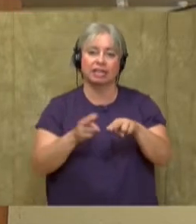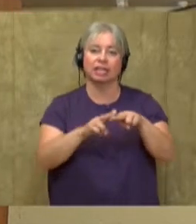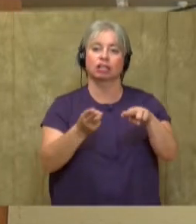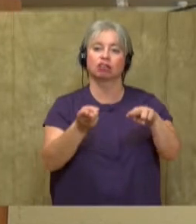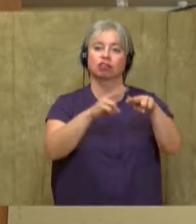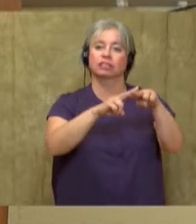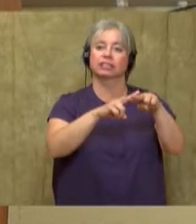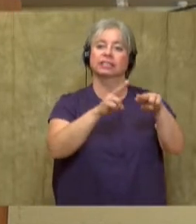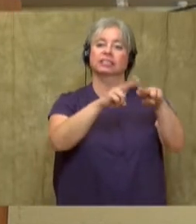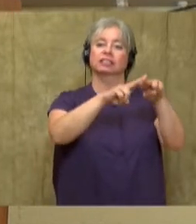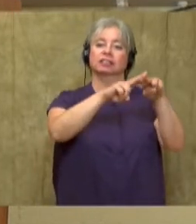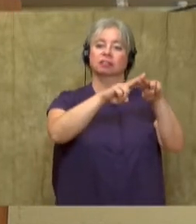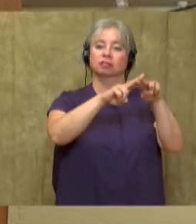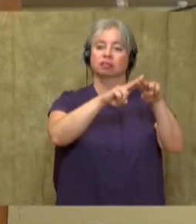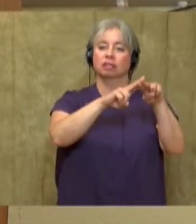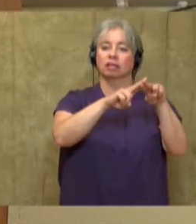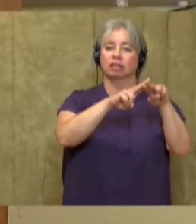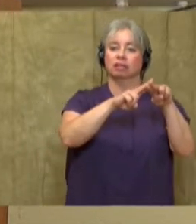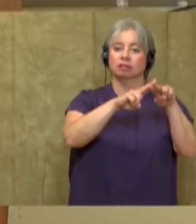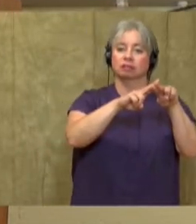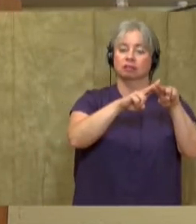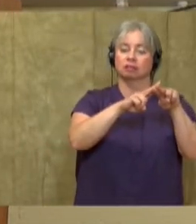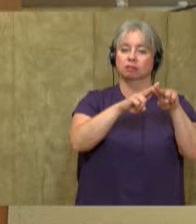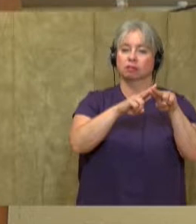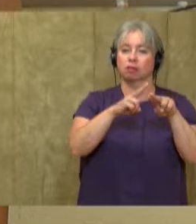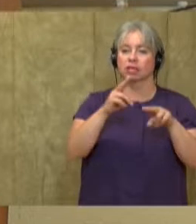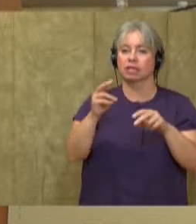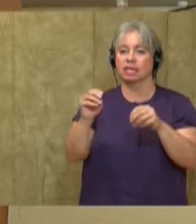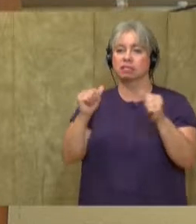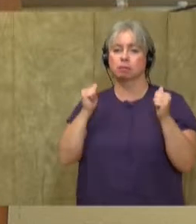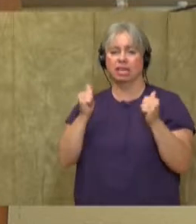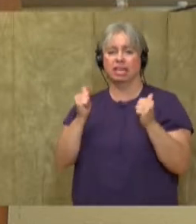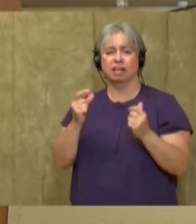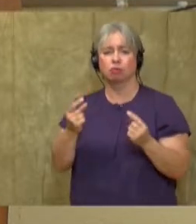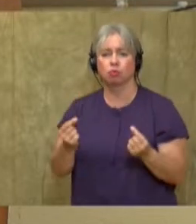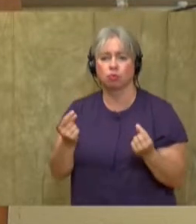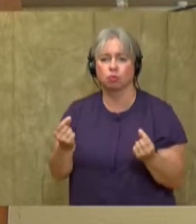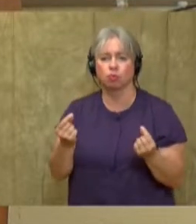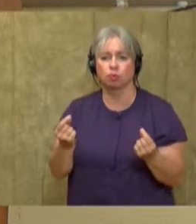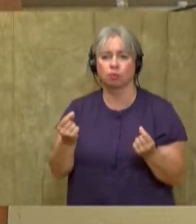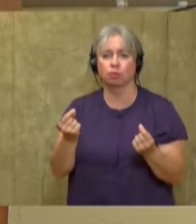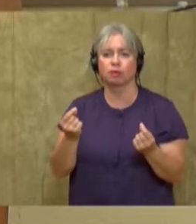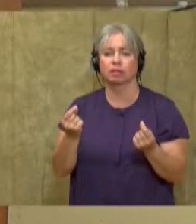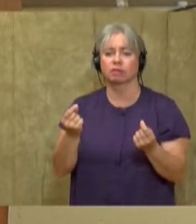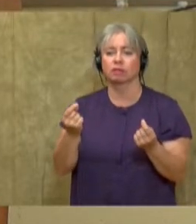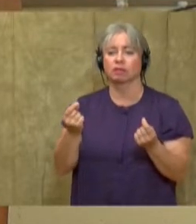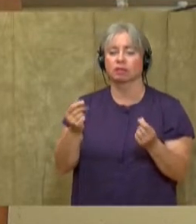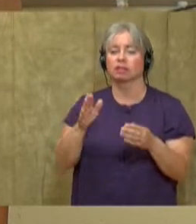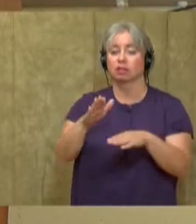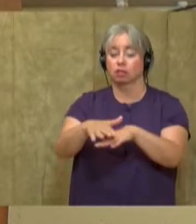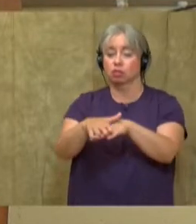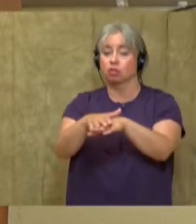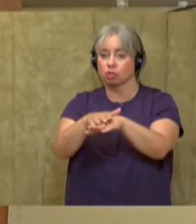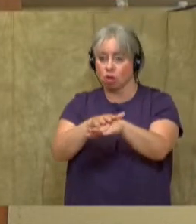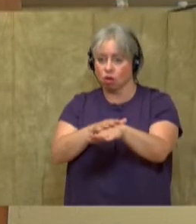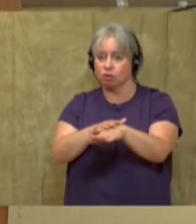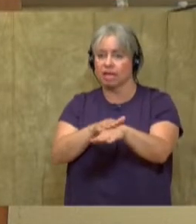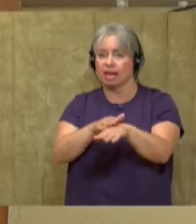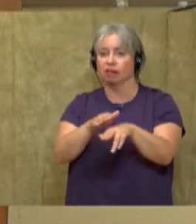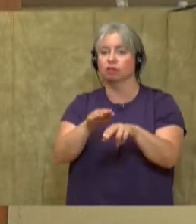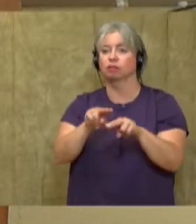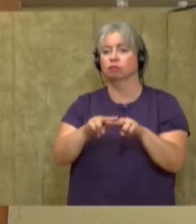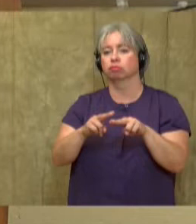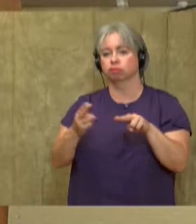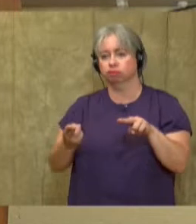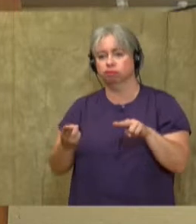you expect the speed to do? That's right, you're going to have to slow down because more people are